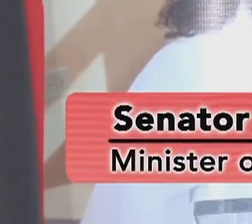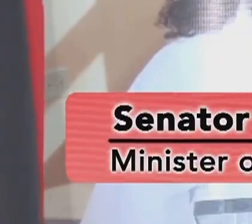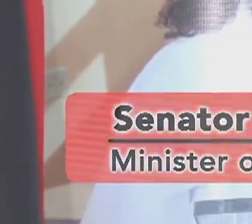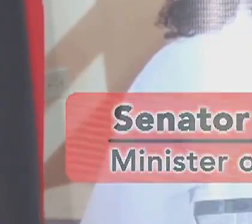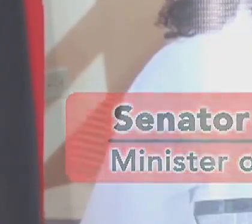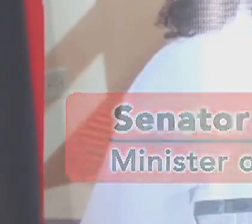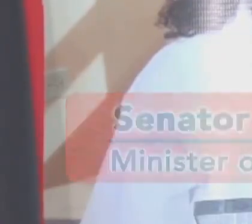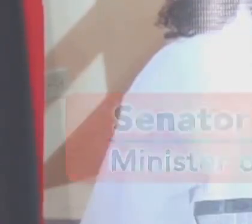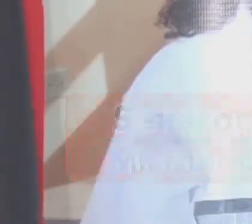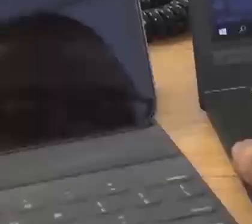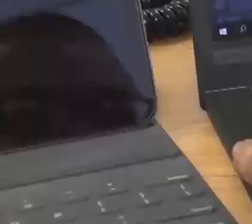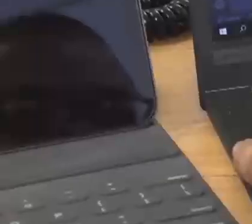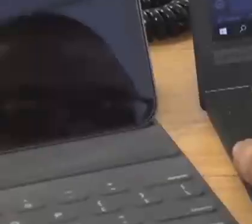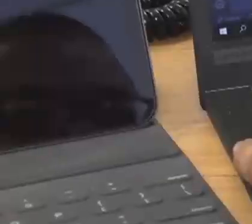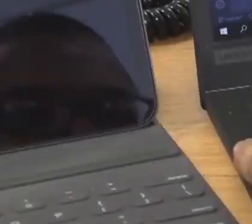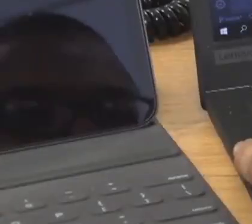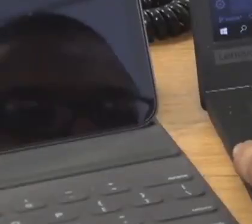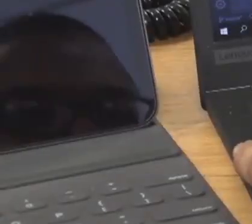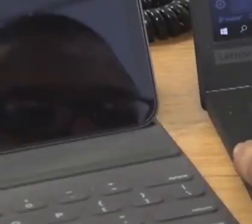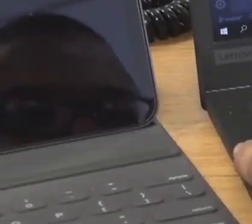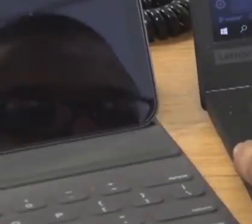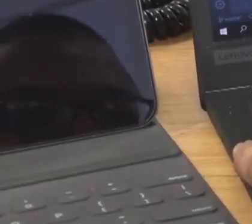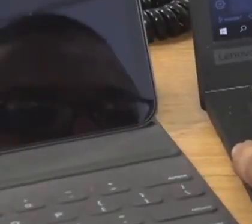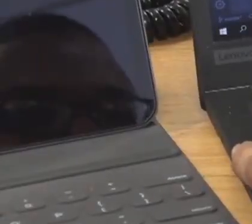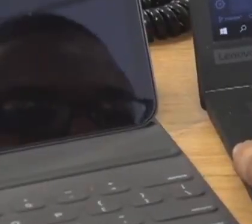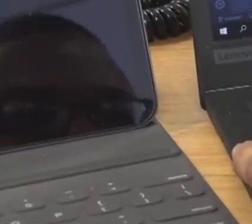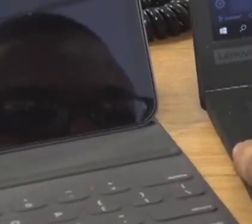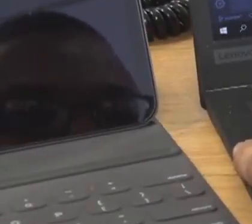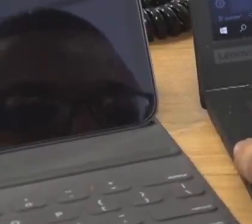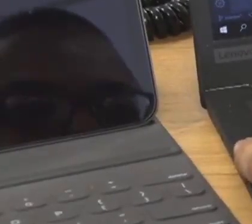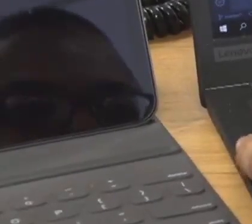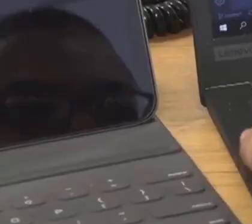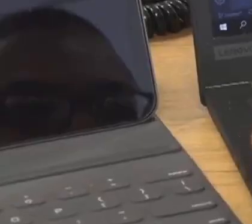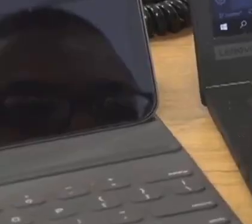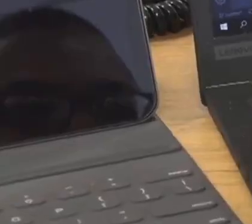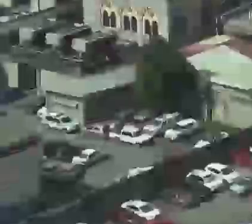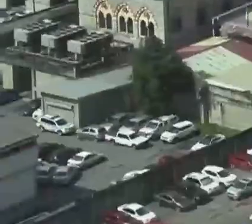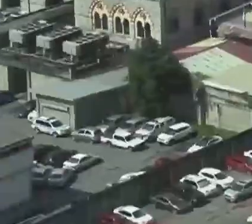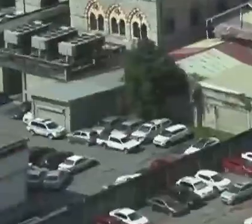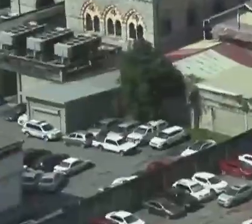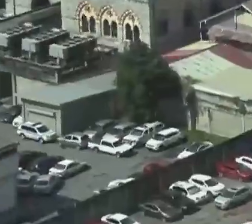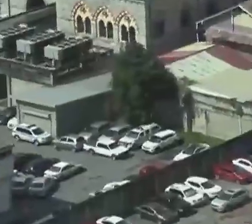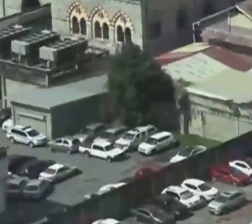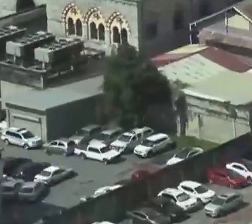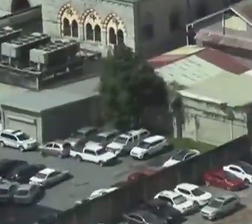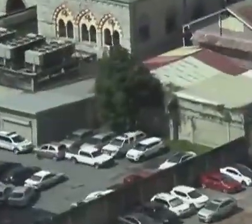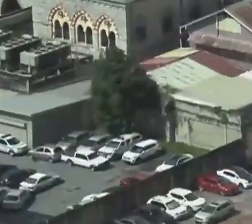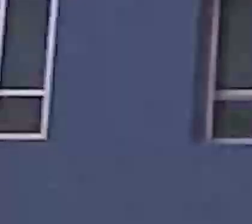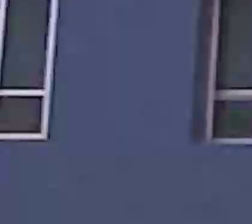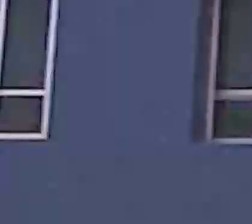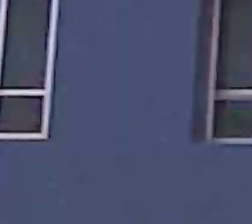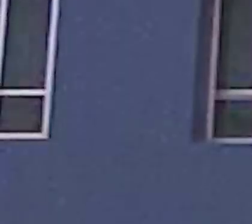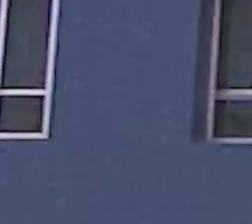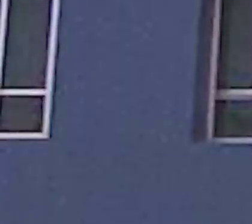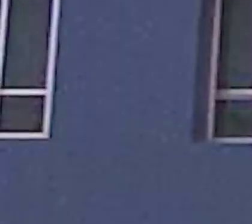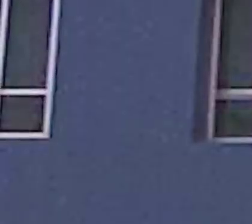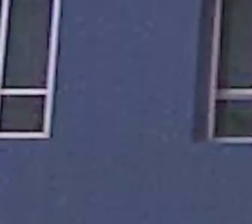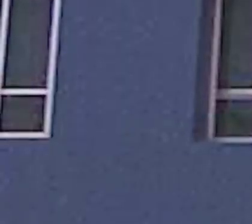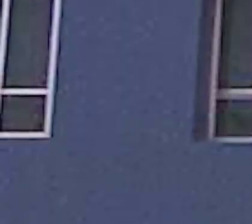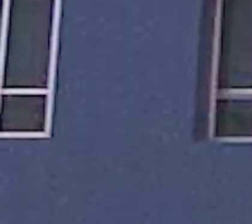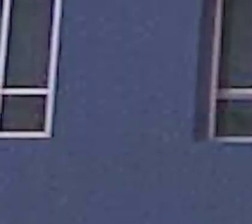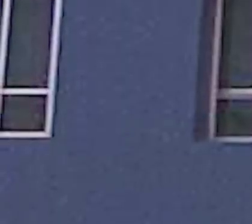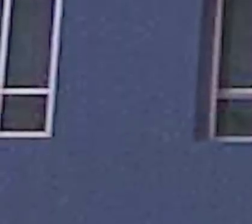this movement into the digital world allows us. The Ministry of Public Admin and